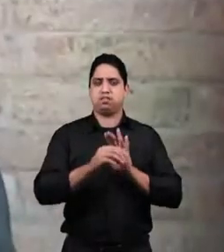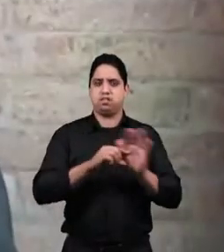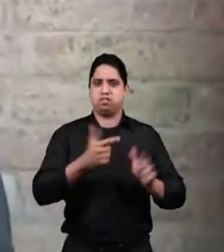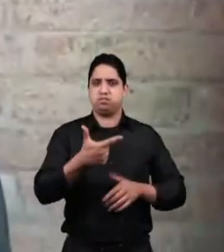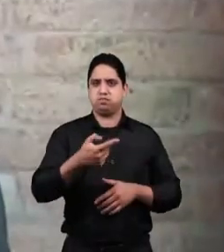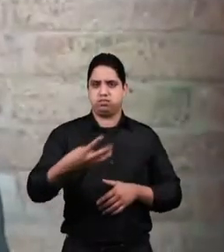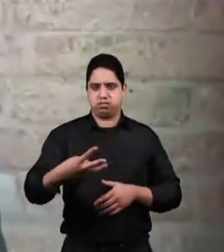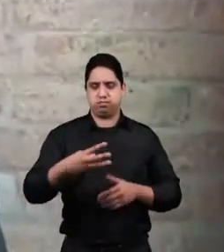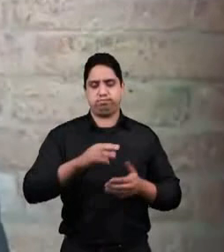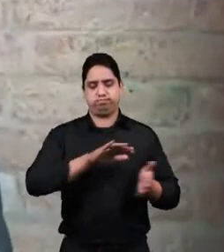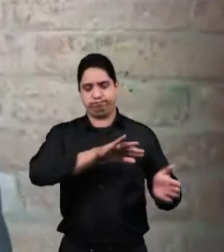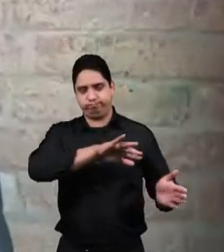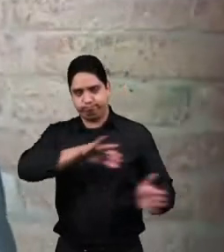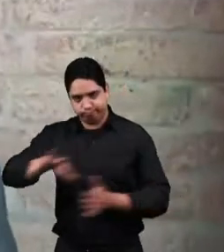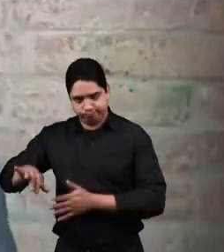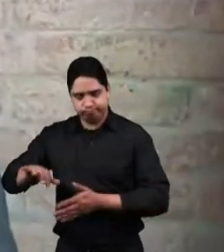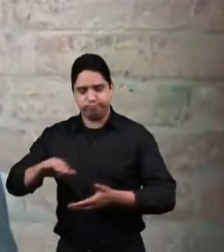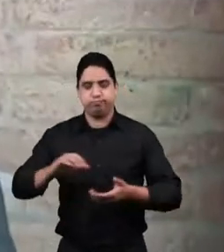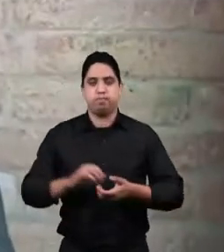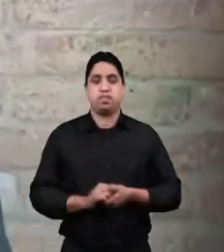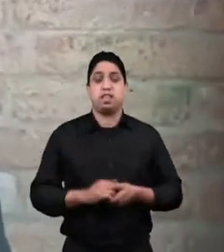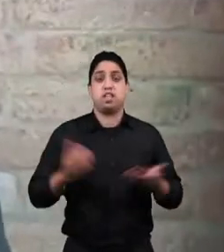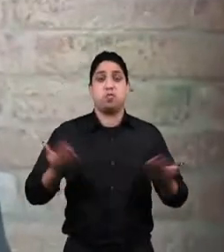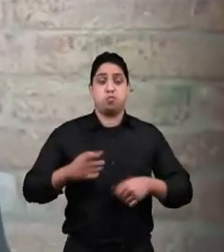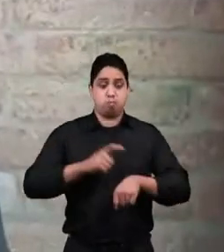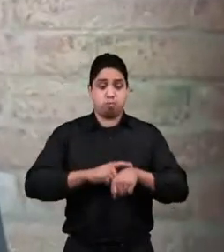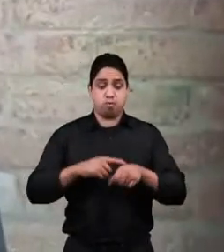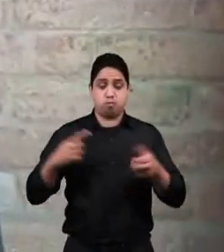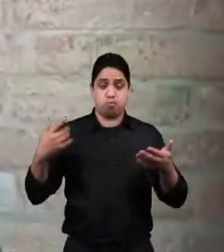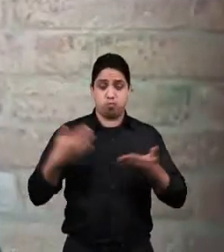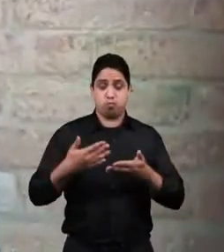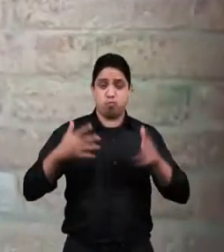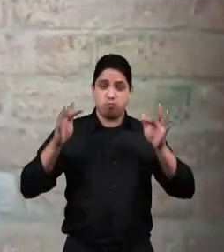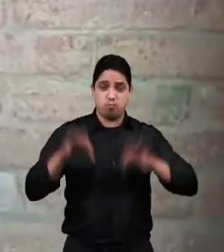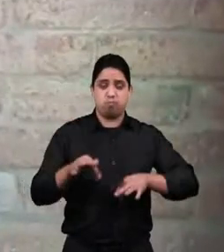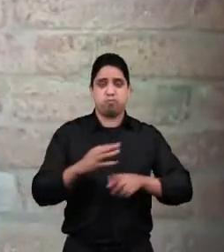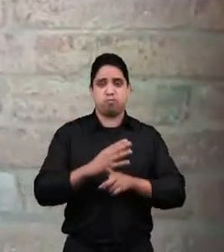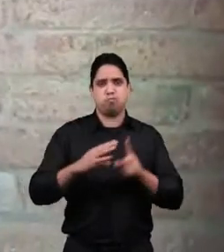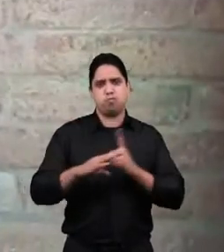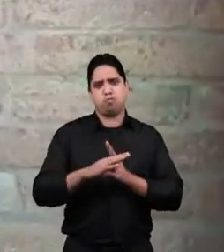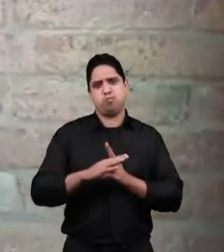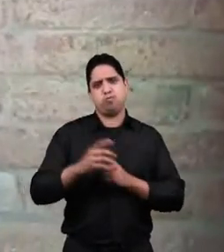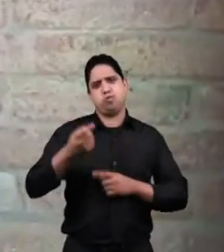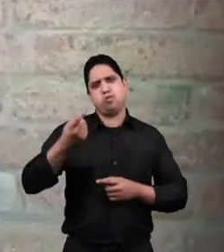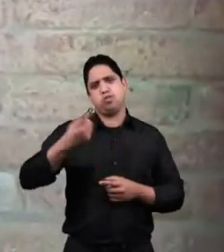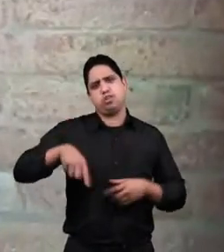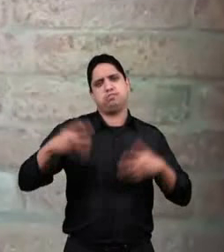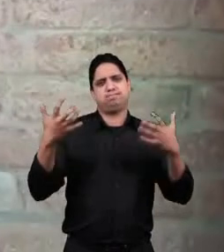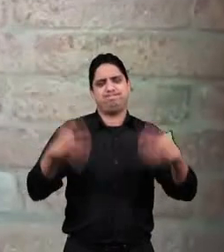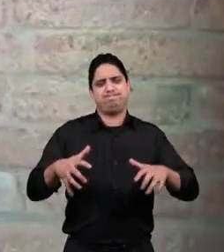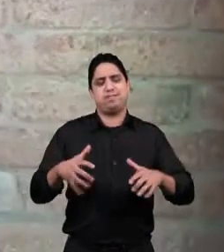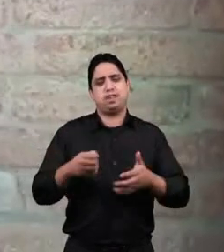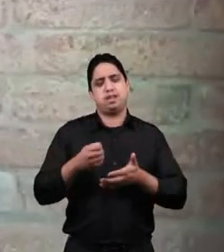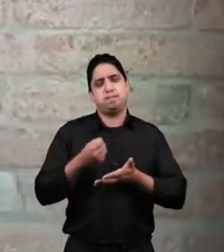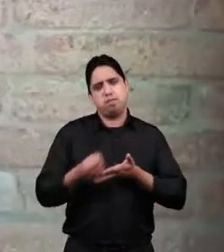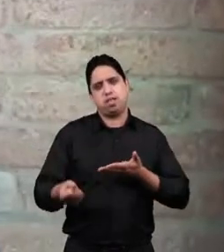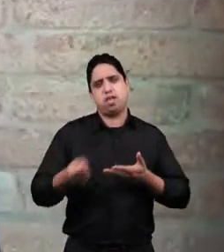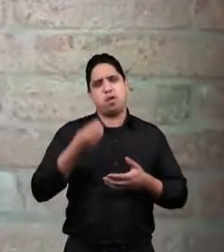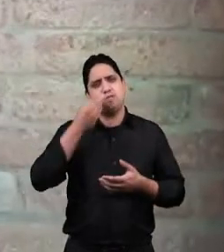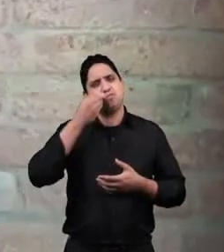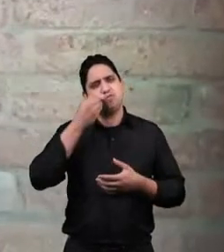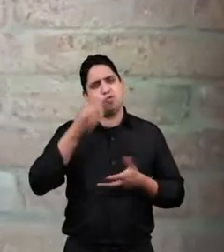primitive church. Let us hold fast the confessions of our hope without wavering, for he who promised is